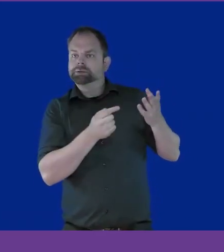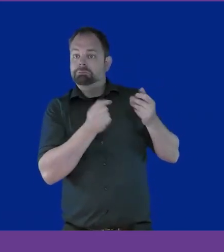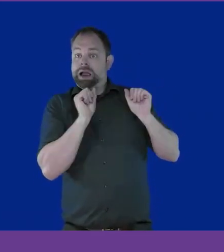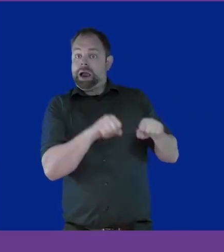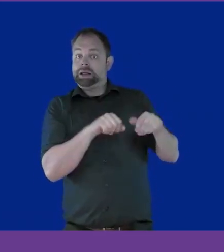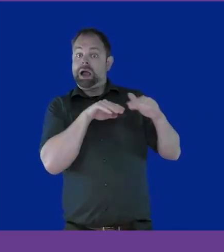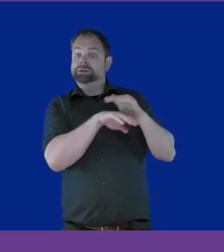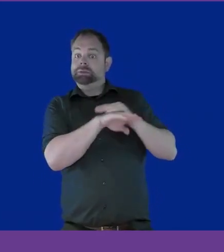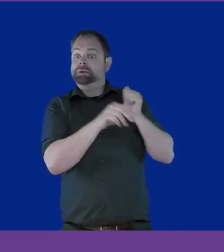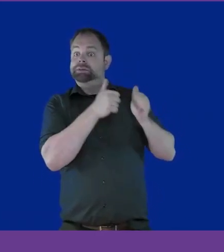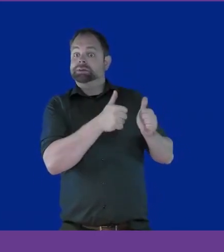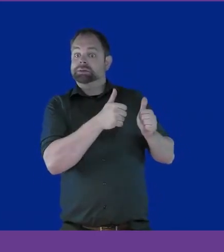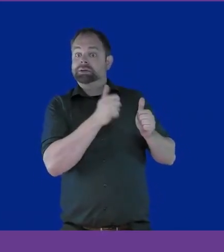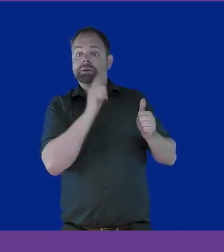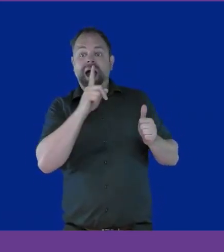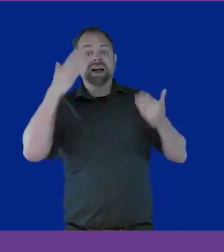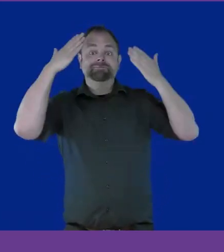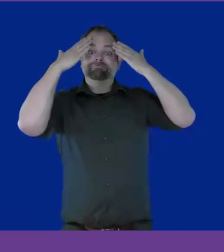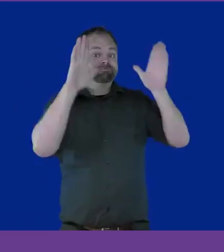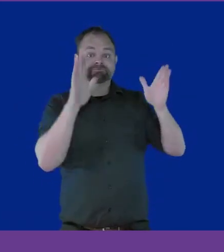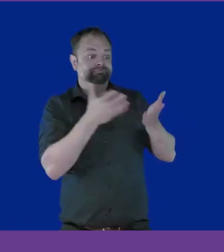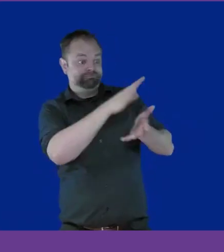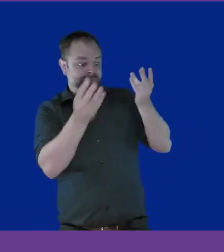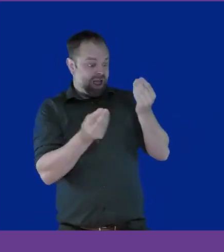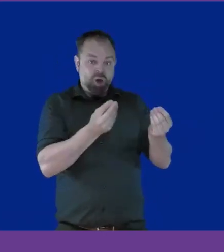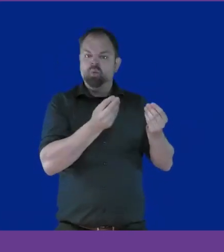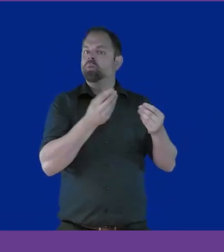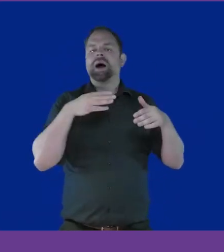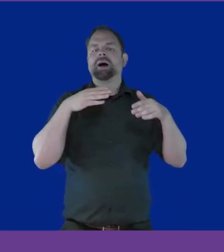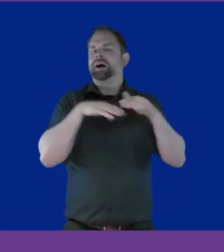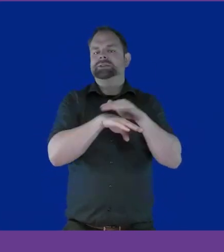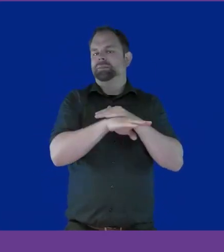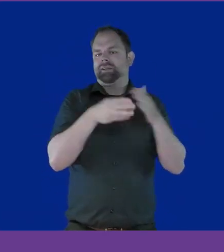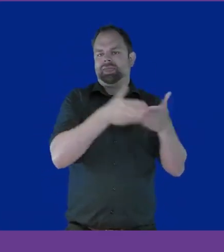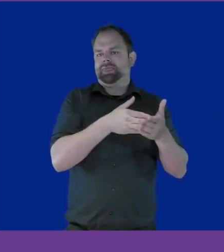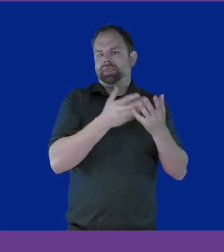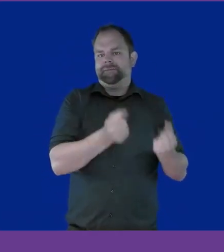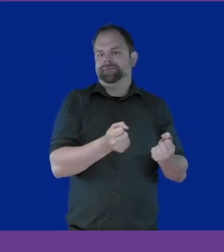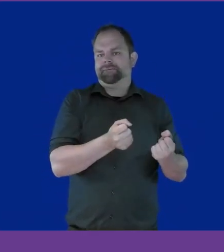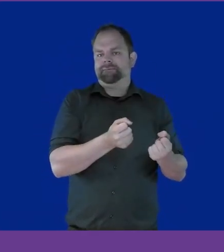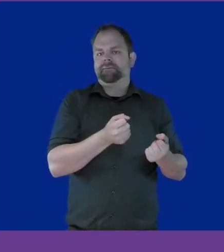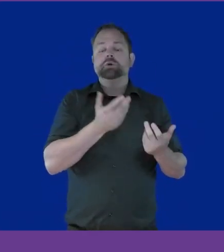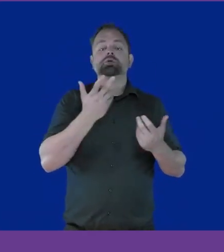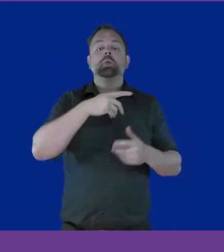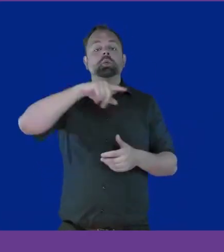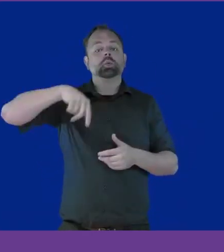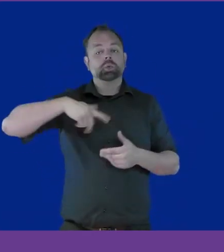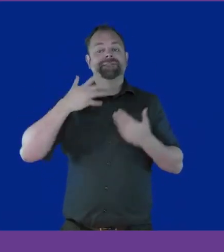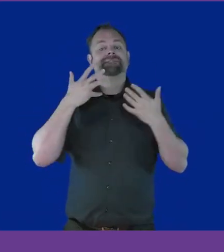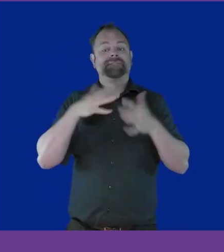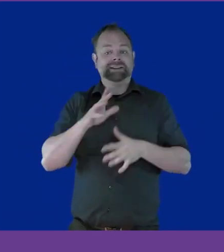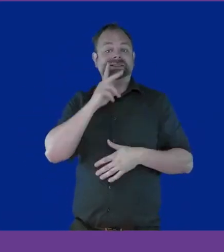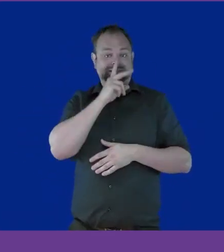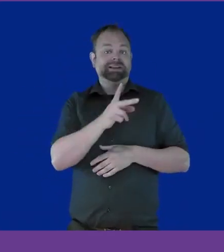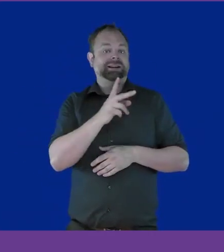to identify this as a challenge. I think both on the European Blind Union level and also